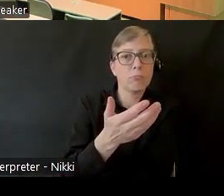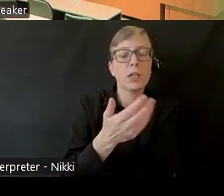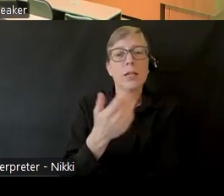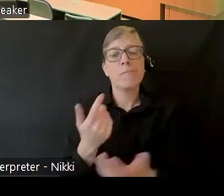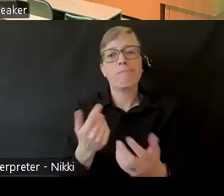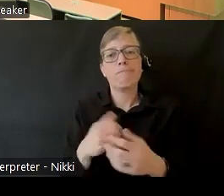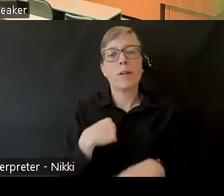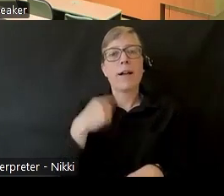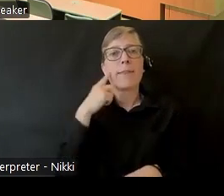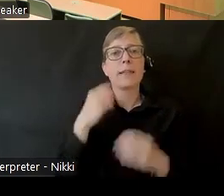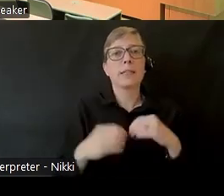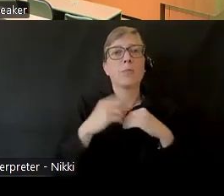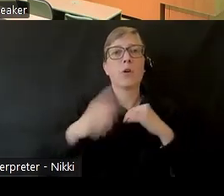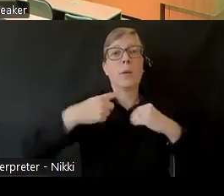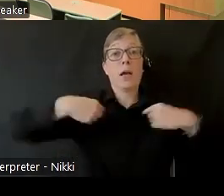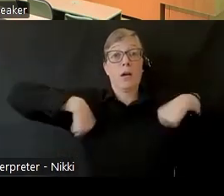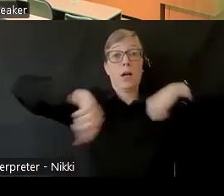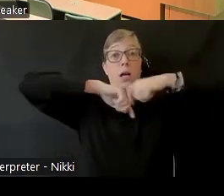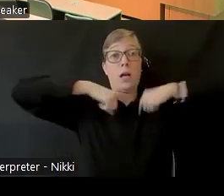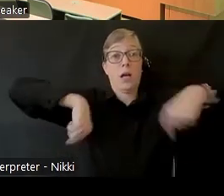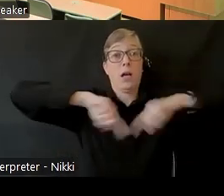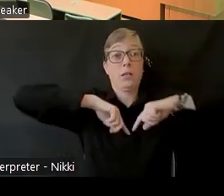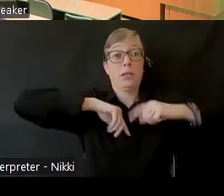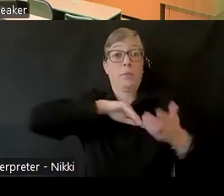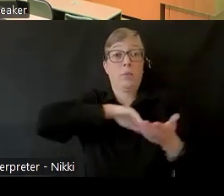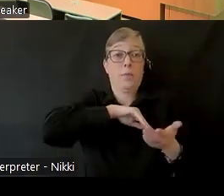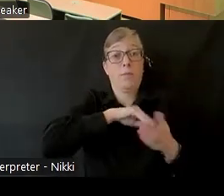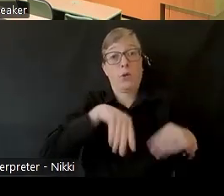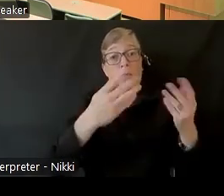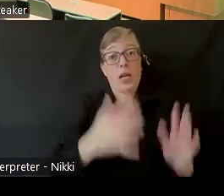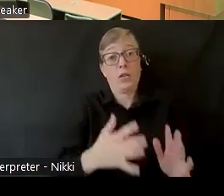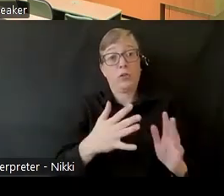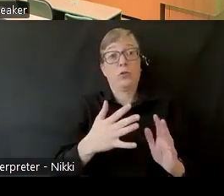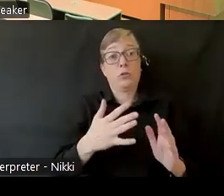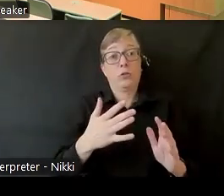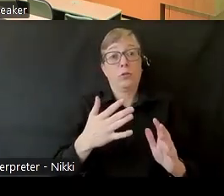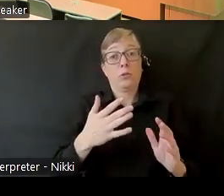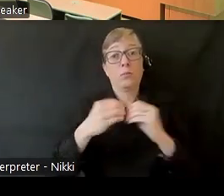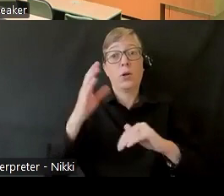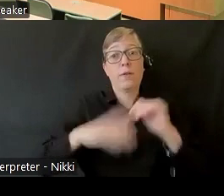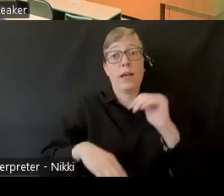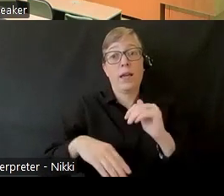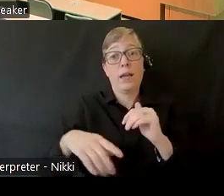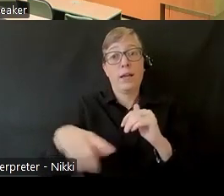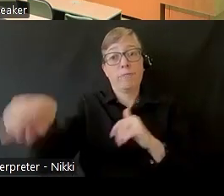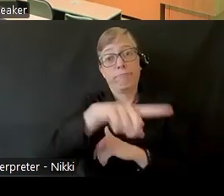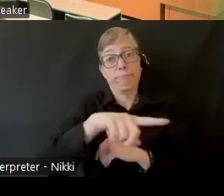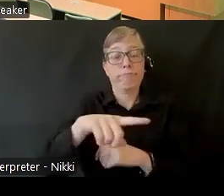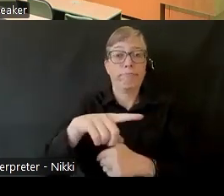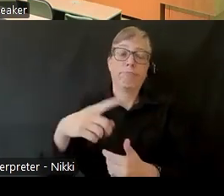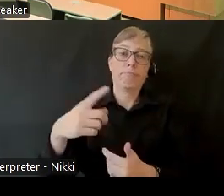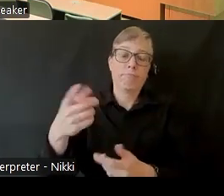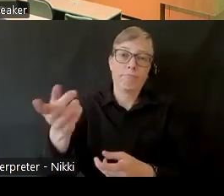about us than patients, right? It's like, so like, could it be that we're offering, so again,